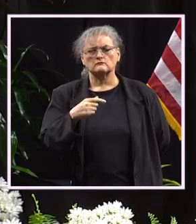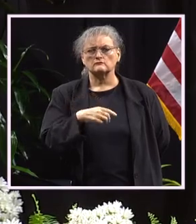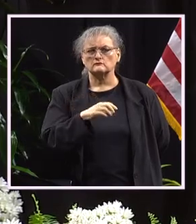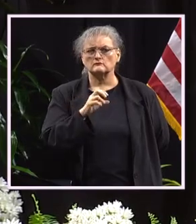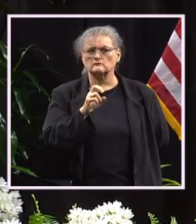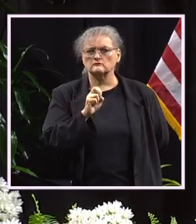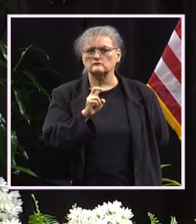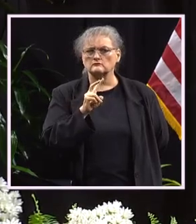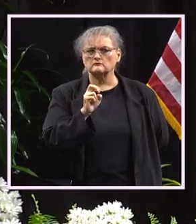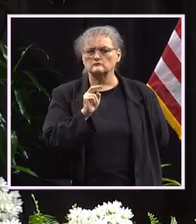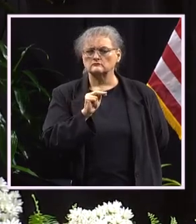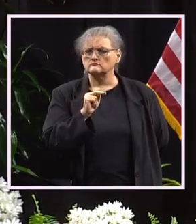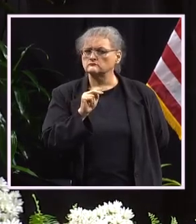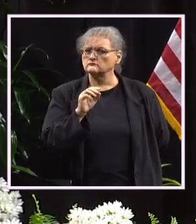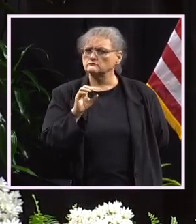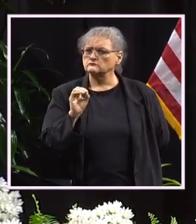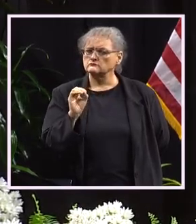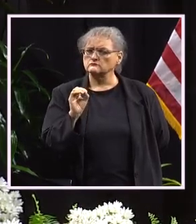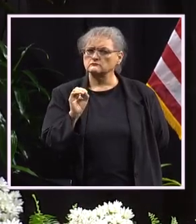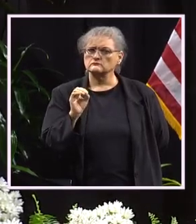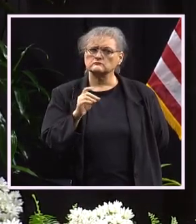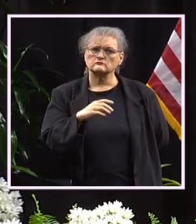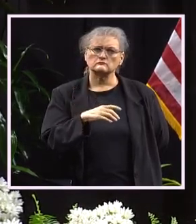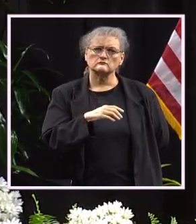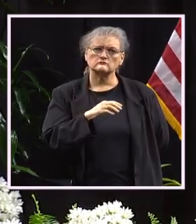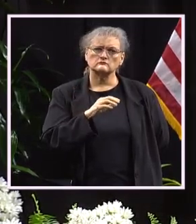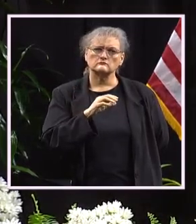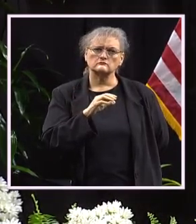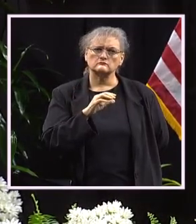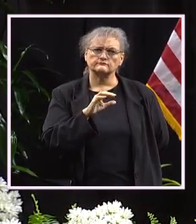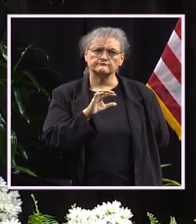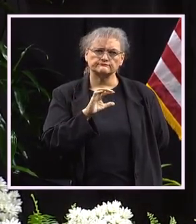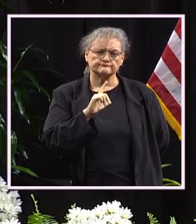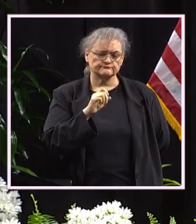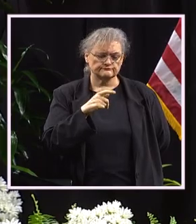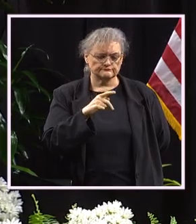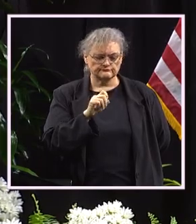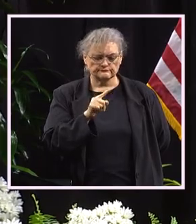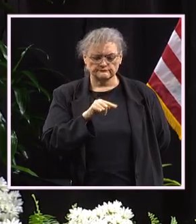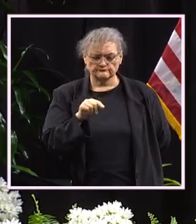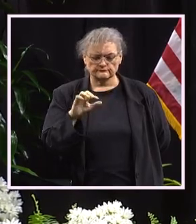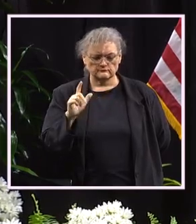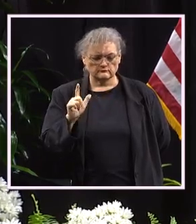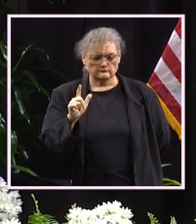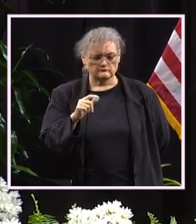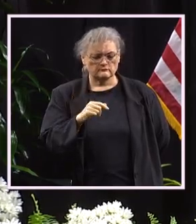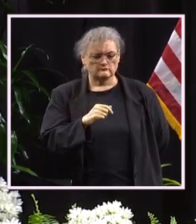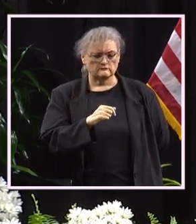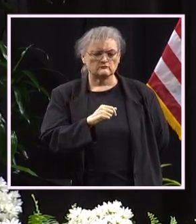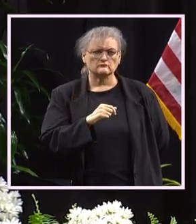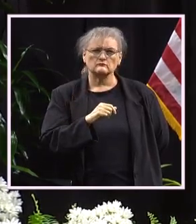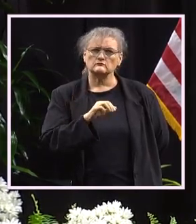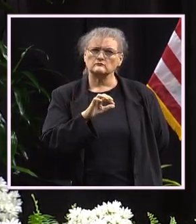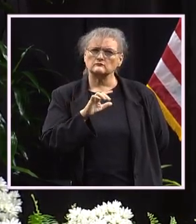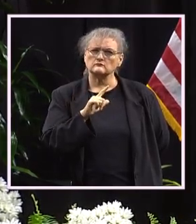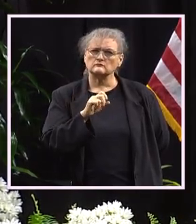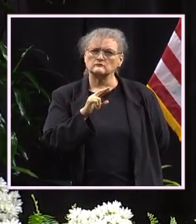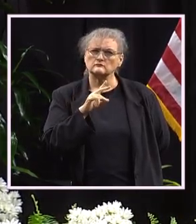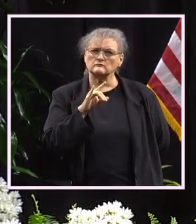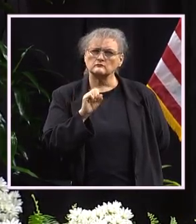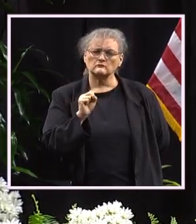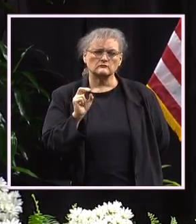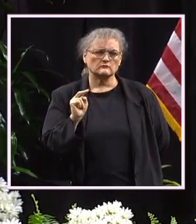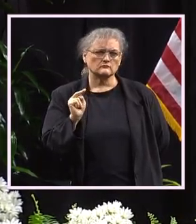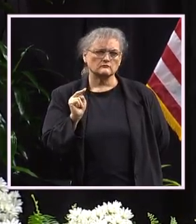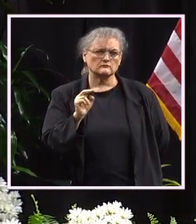Evan Alzadi, Fabian Lopez Lopez, Luis La Madrid Nava,